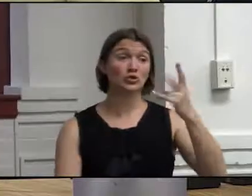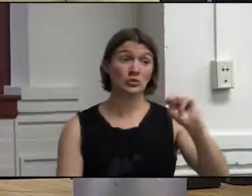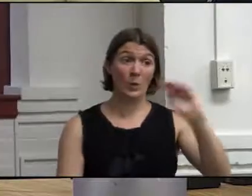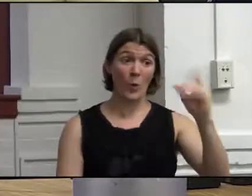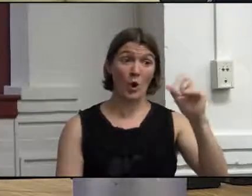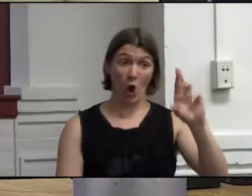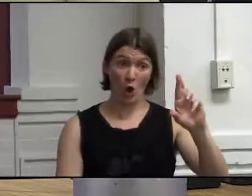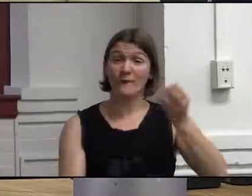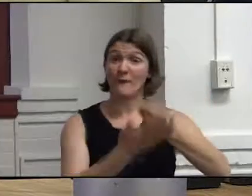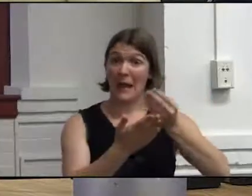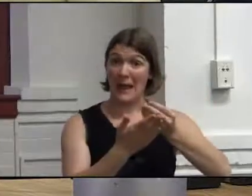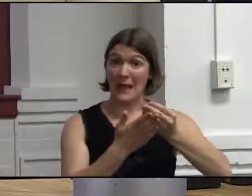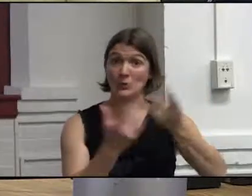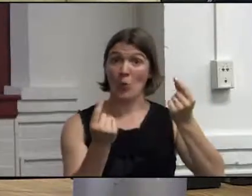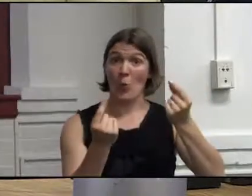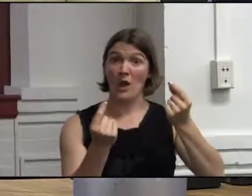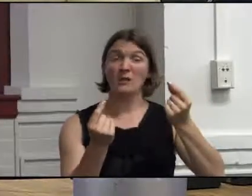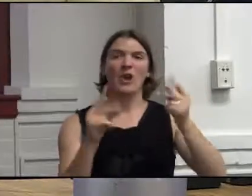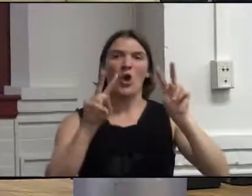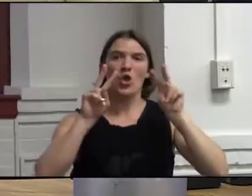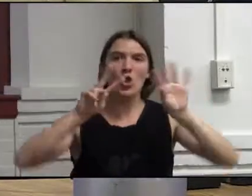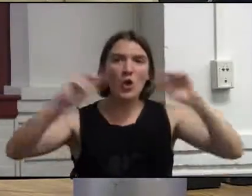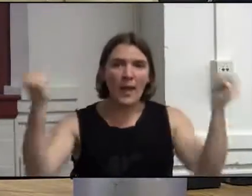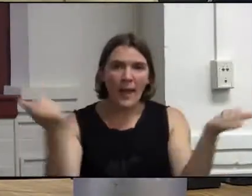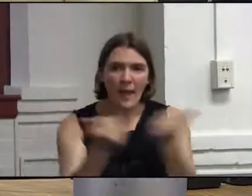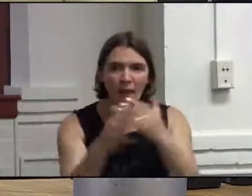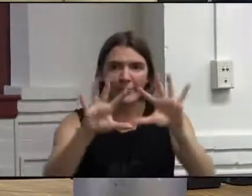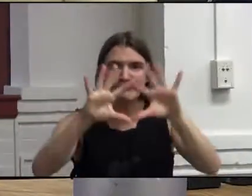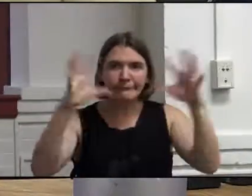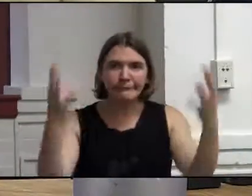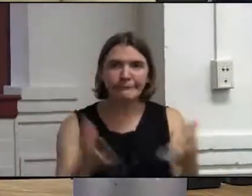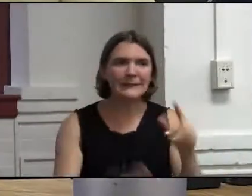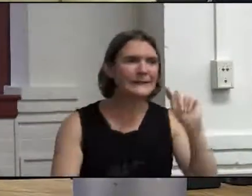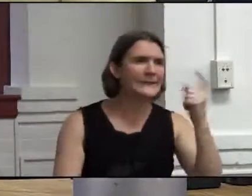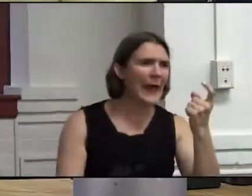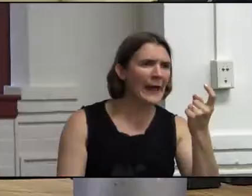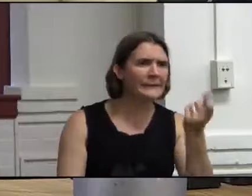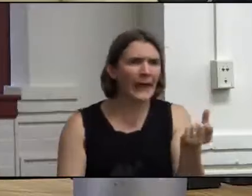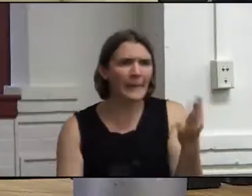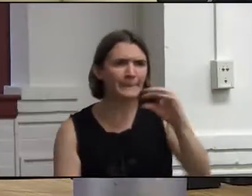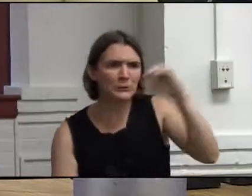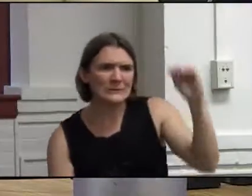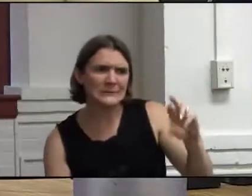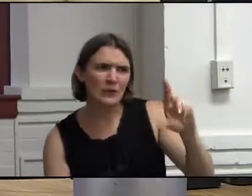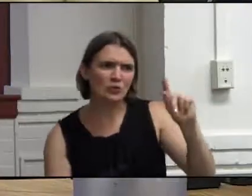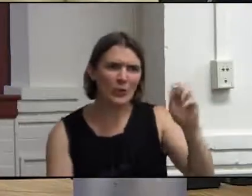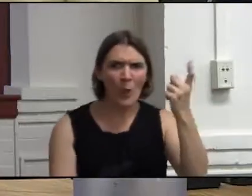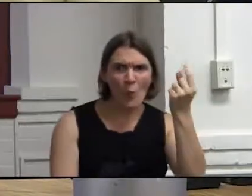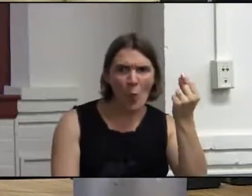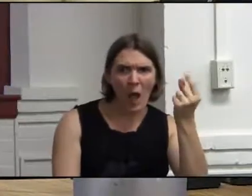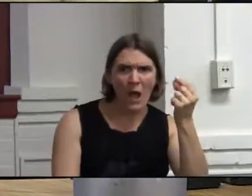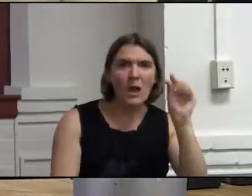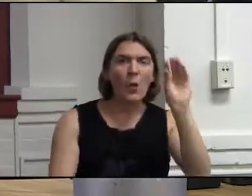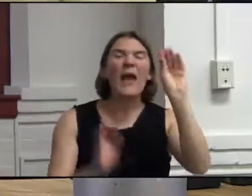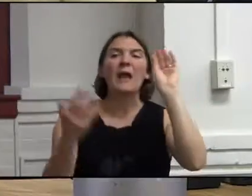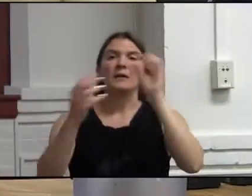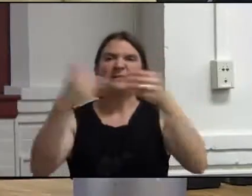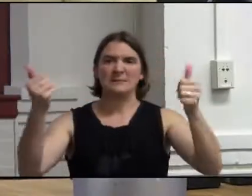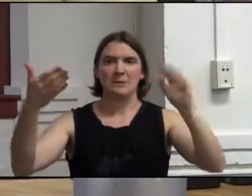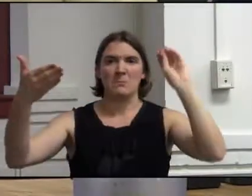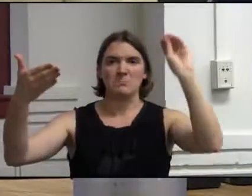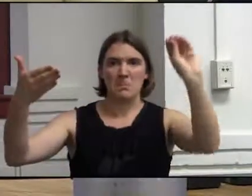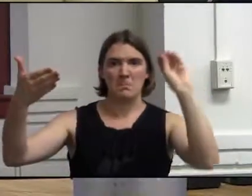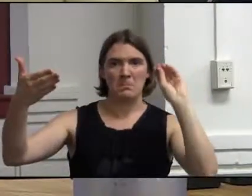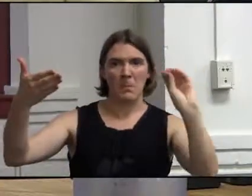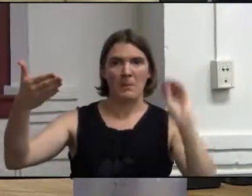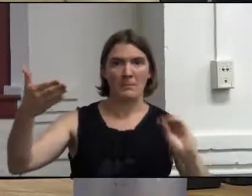takes the various component pieces that require tax rate action and breaks them out so that it's clear